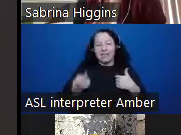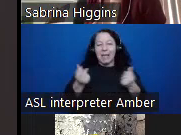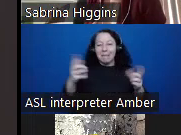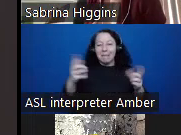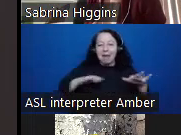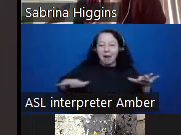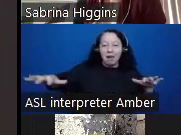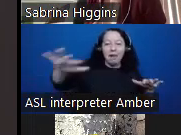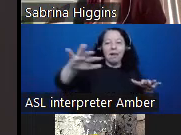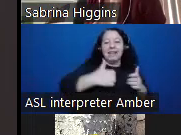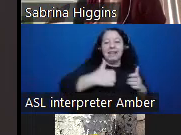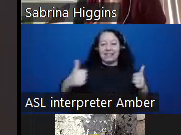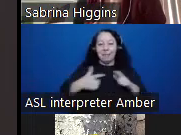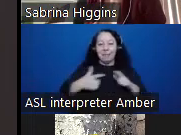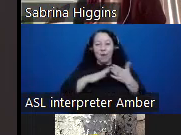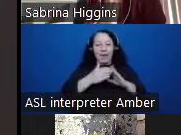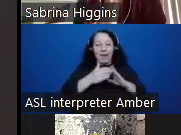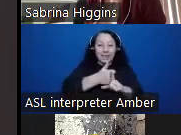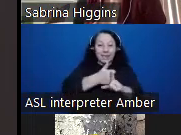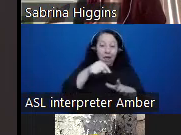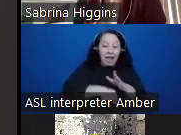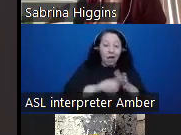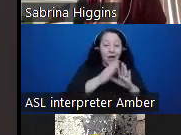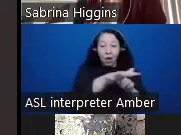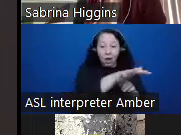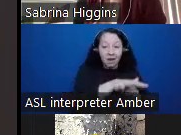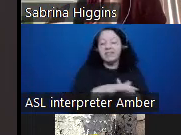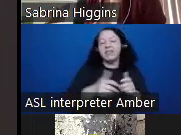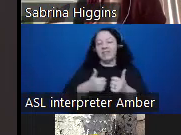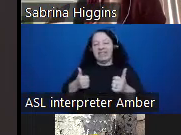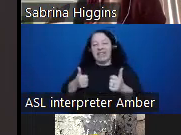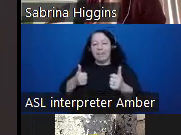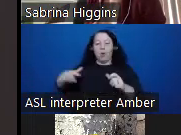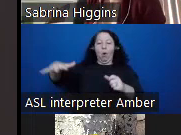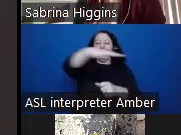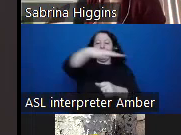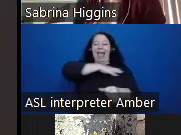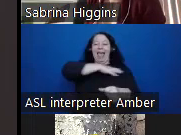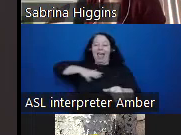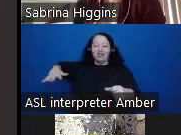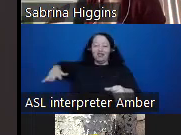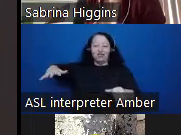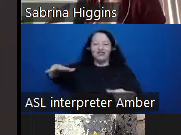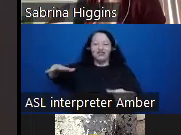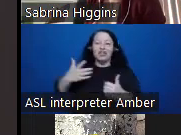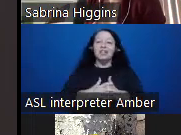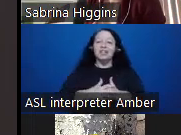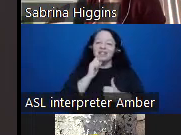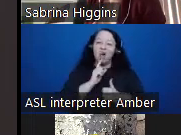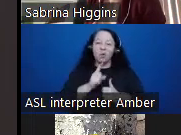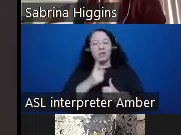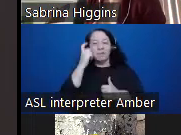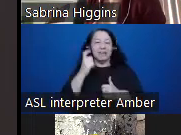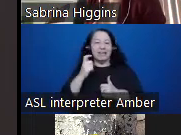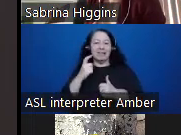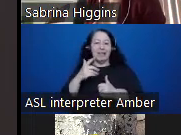of necropoli, that are also kind of segmented away from the main town. It's not necessarily that they're so socially marginalized,